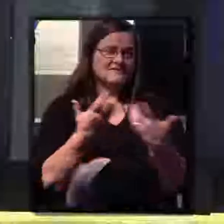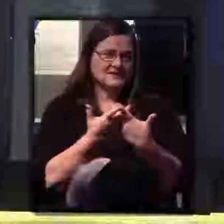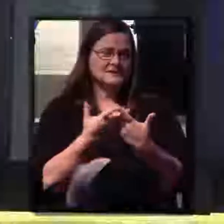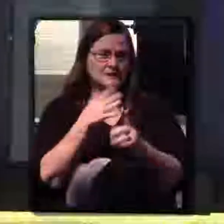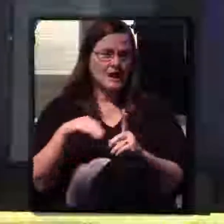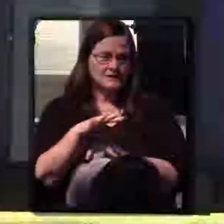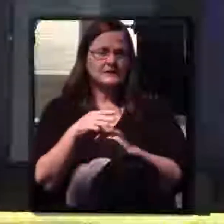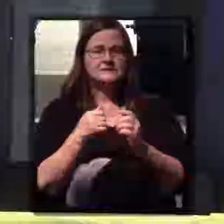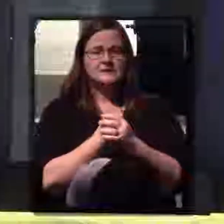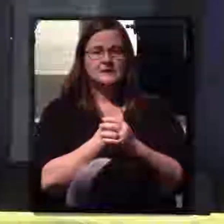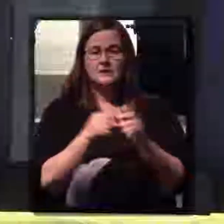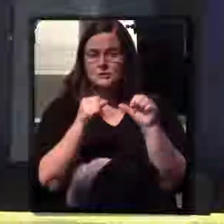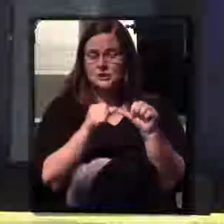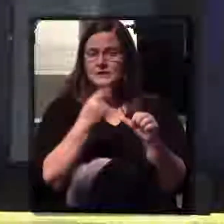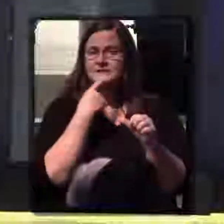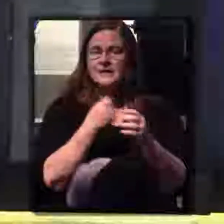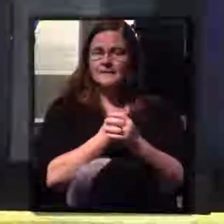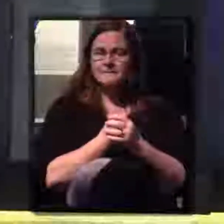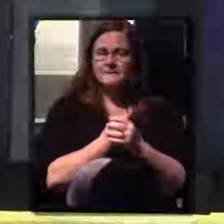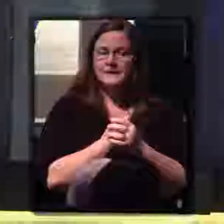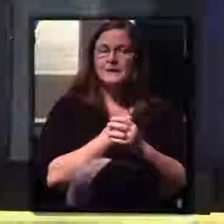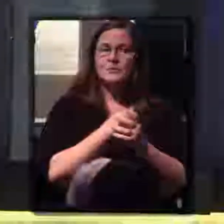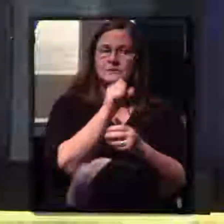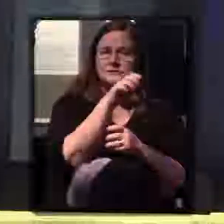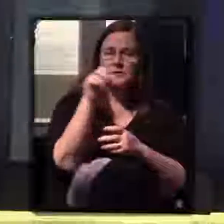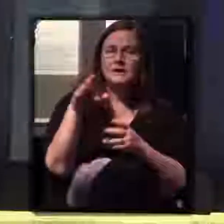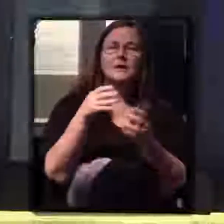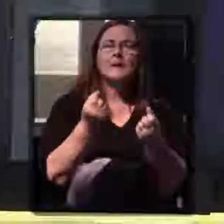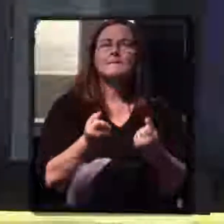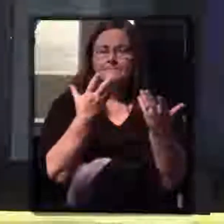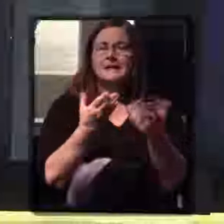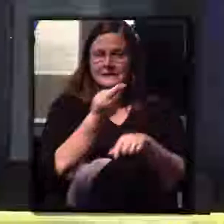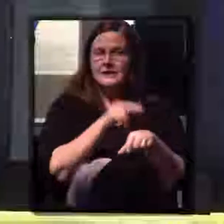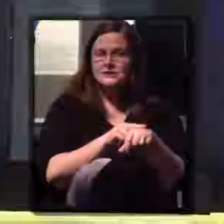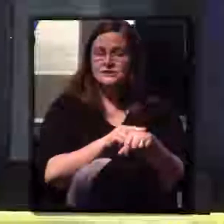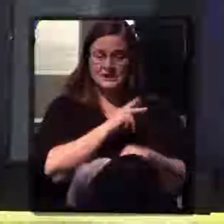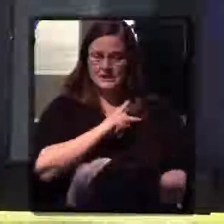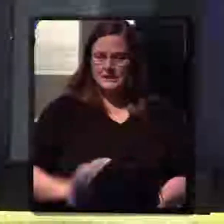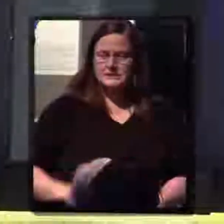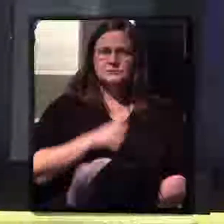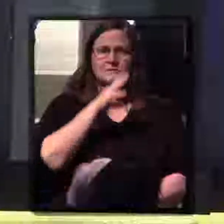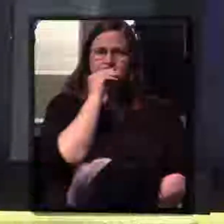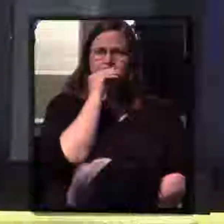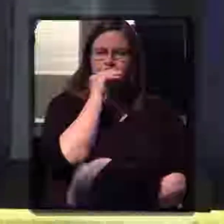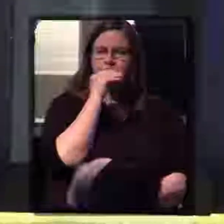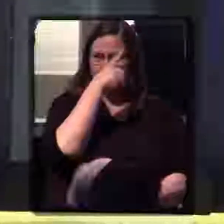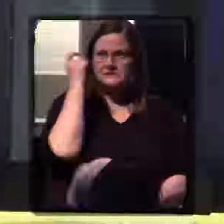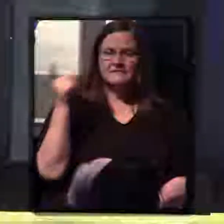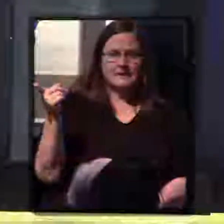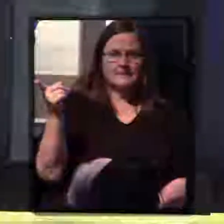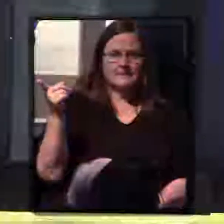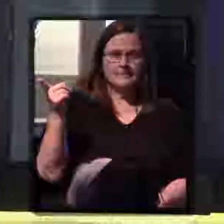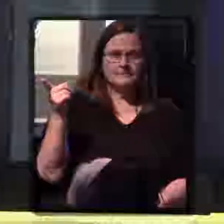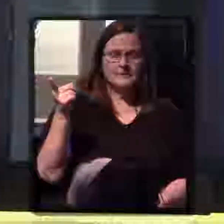for the startle, because it fits the context. Because it goes on to say, "He will sprinkle many nations. Kings will shut